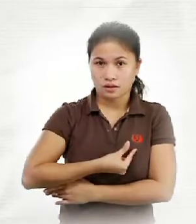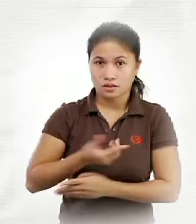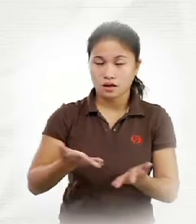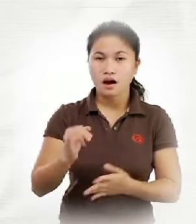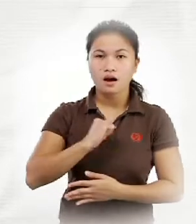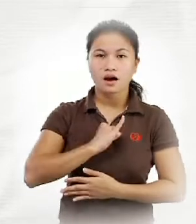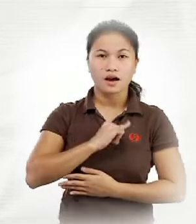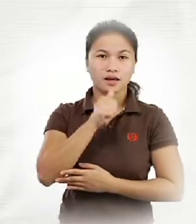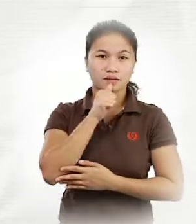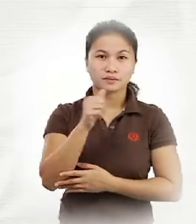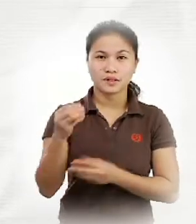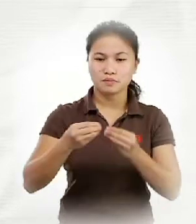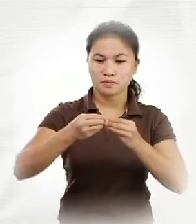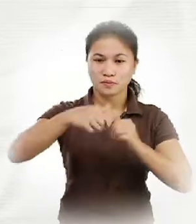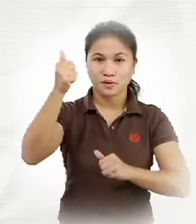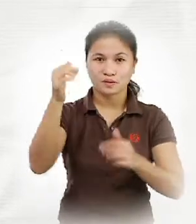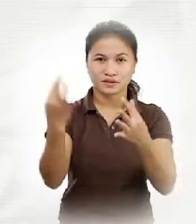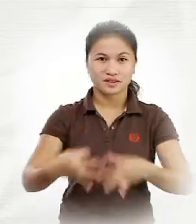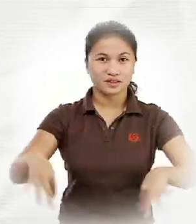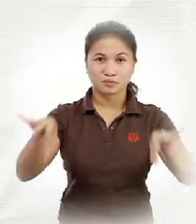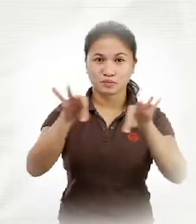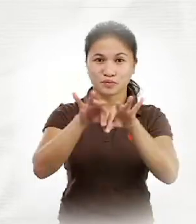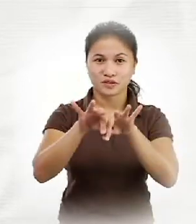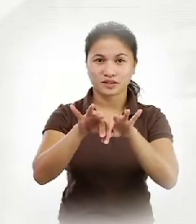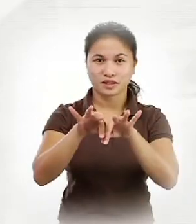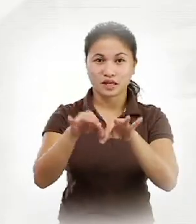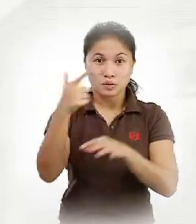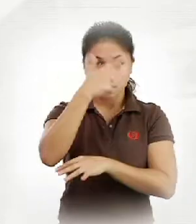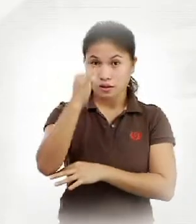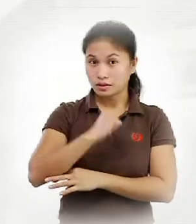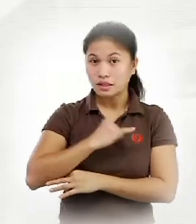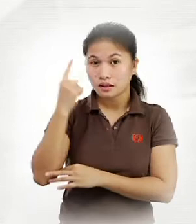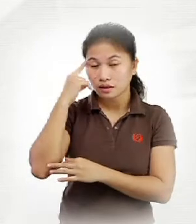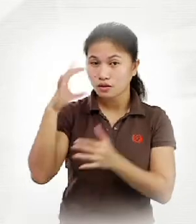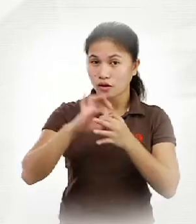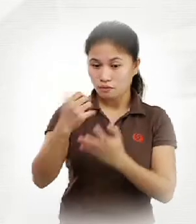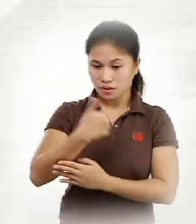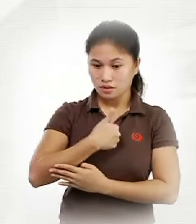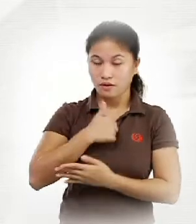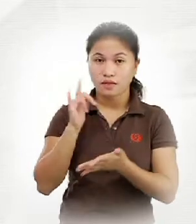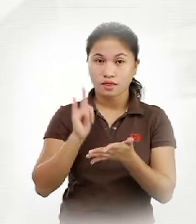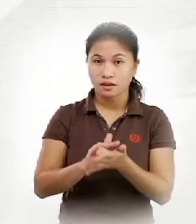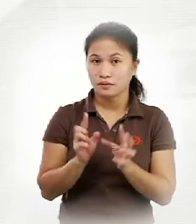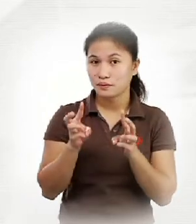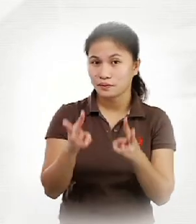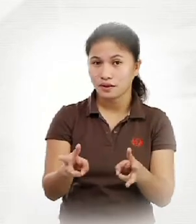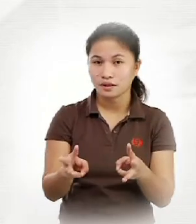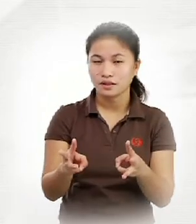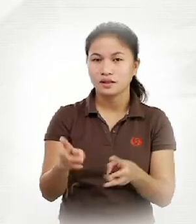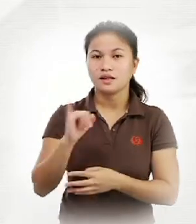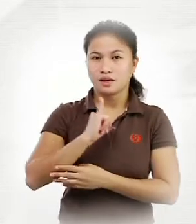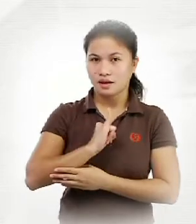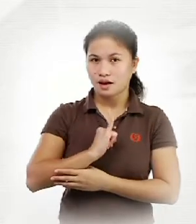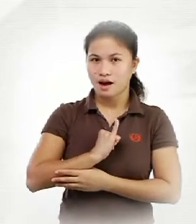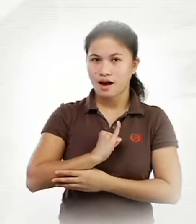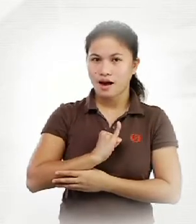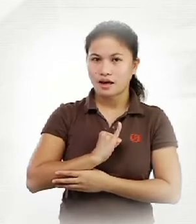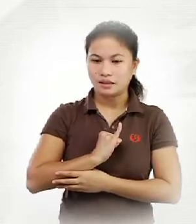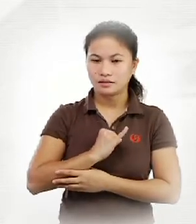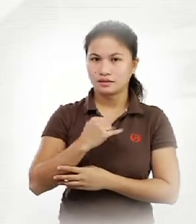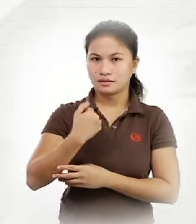here, I am the most important. And because I think of myself that way,